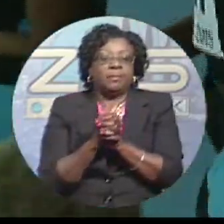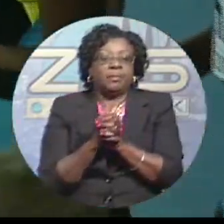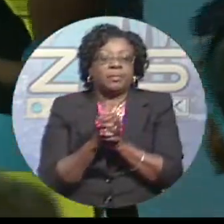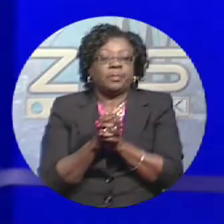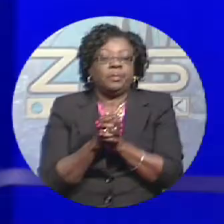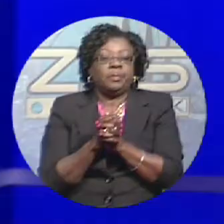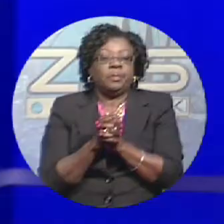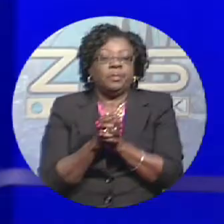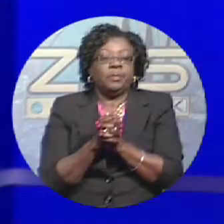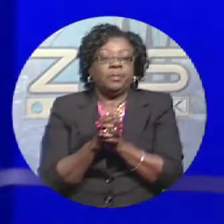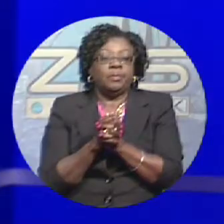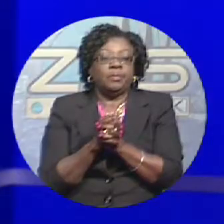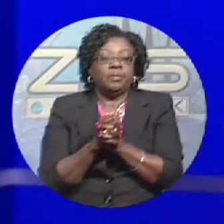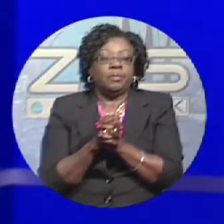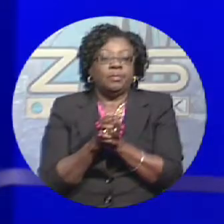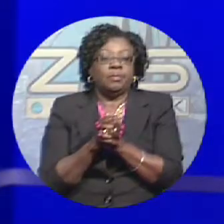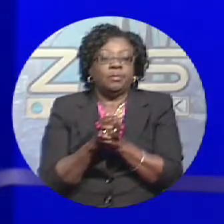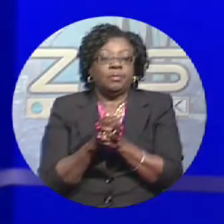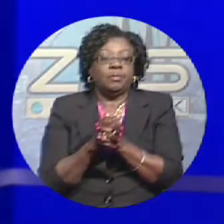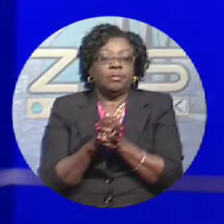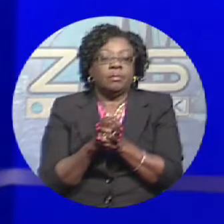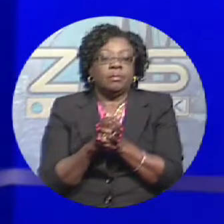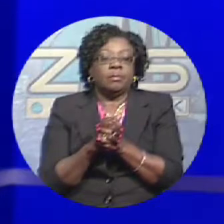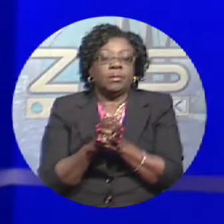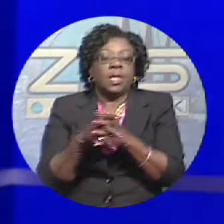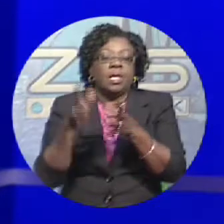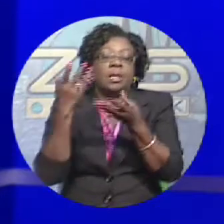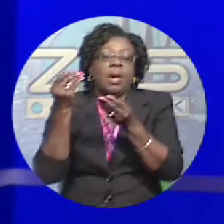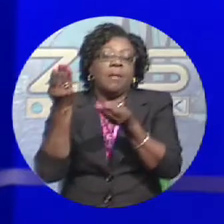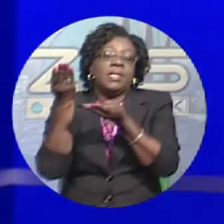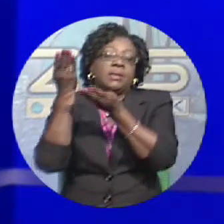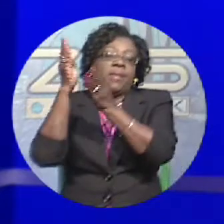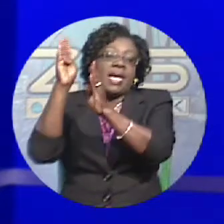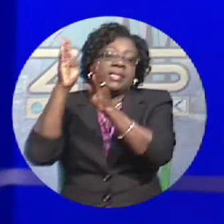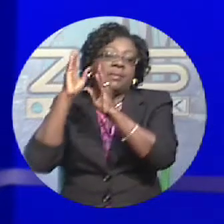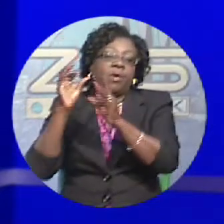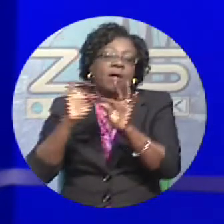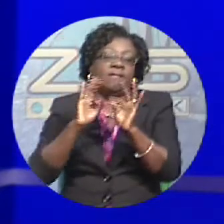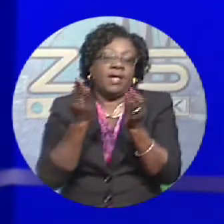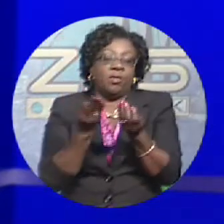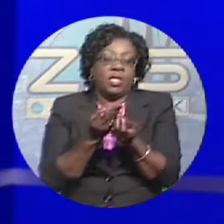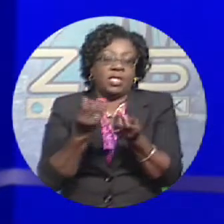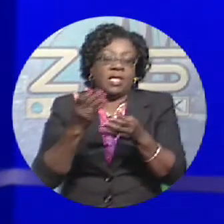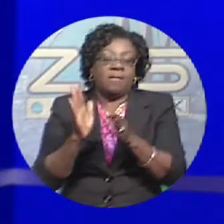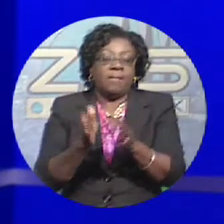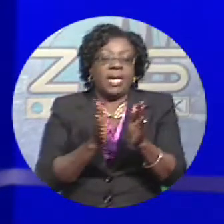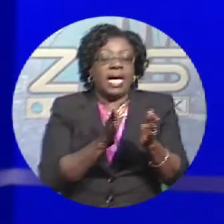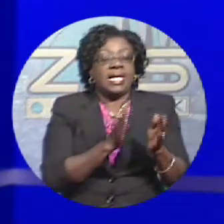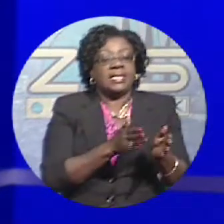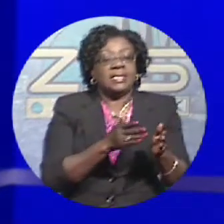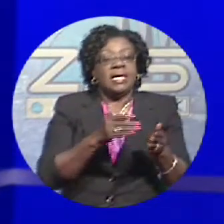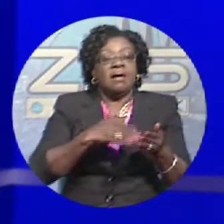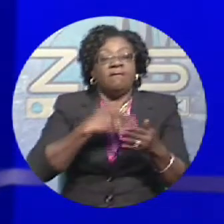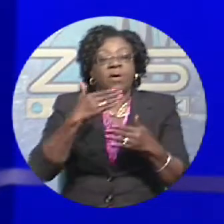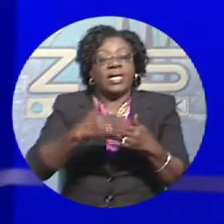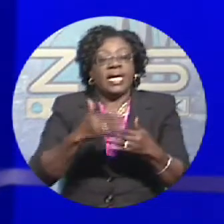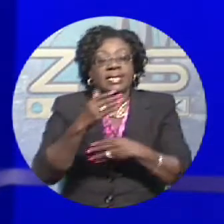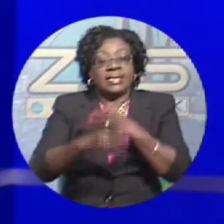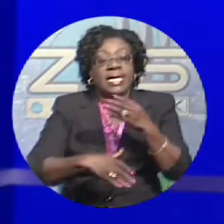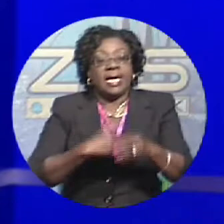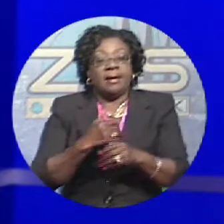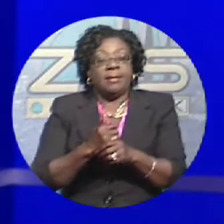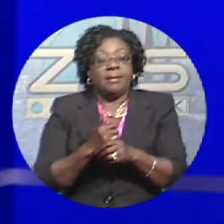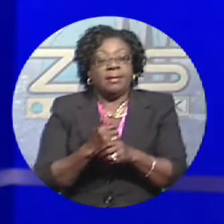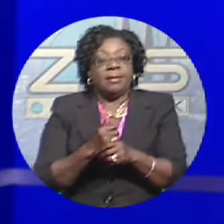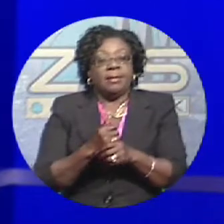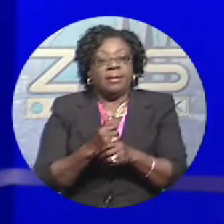Total Sports. Thanks a lot, Charles. Well, the Bahamas Basketball Federation has big plans on the drawing board for 2016. In